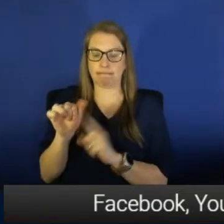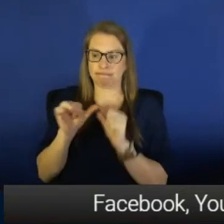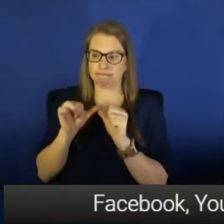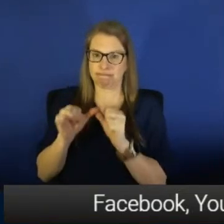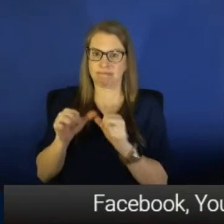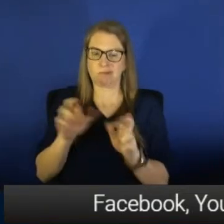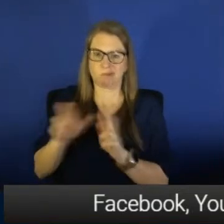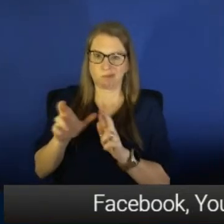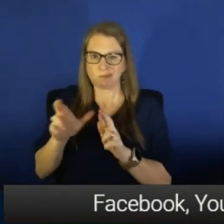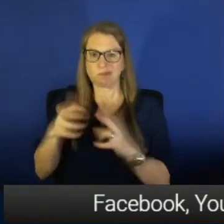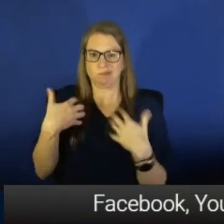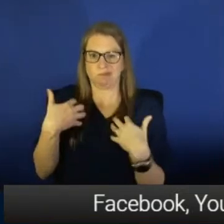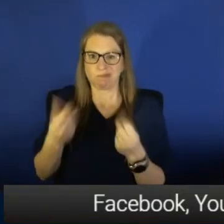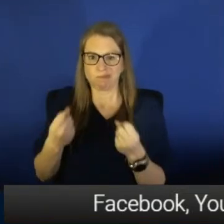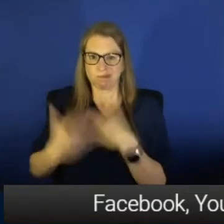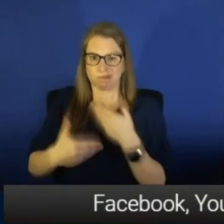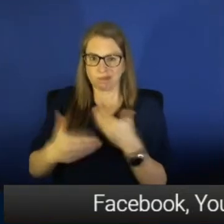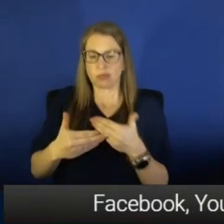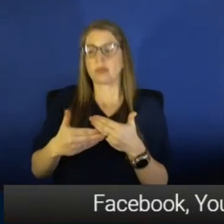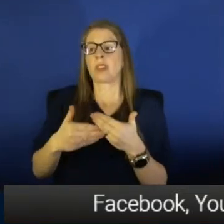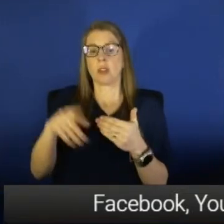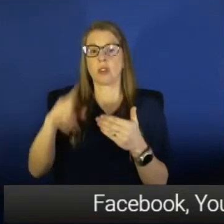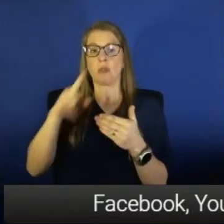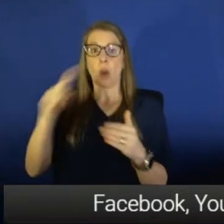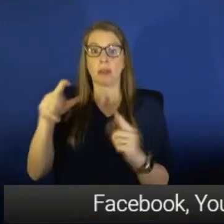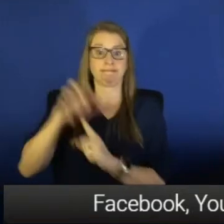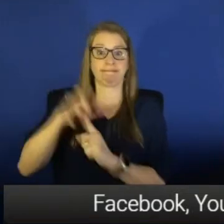right track to a championship game like this?